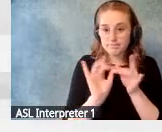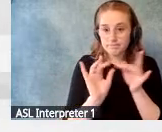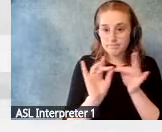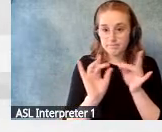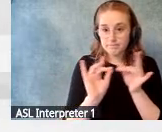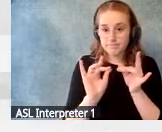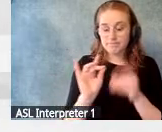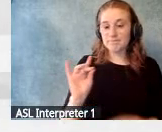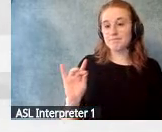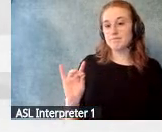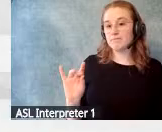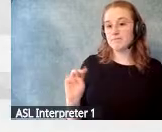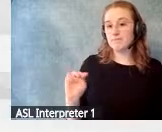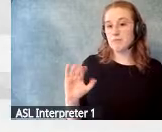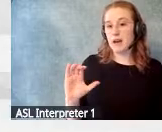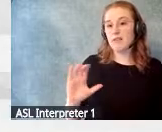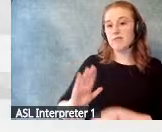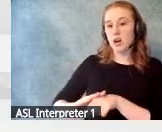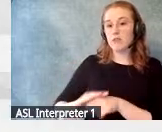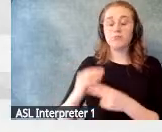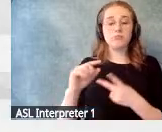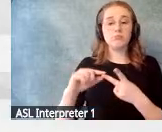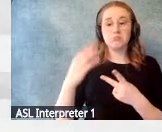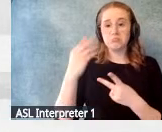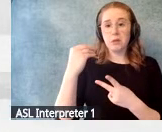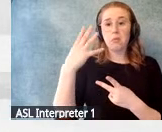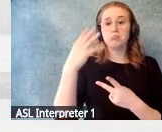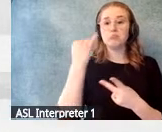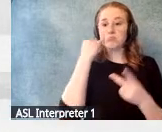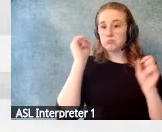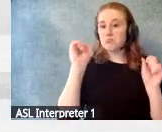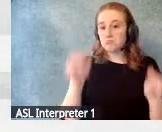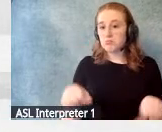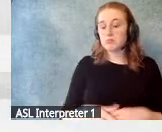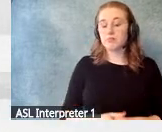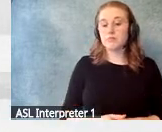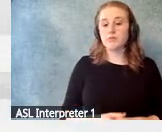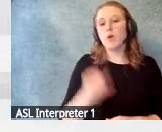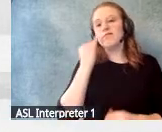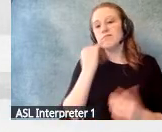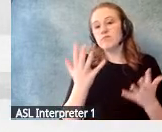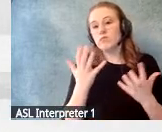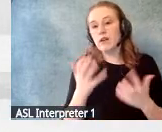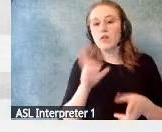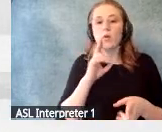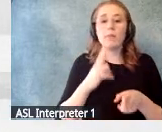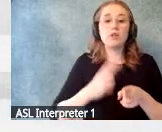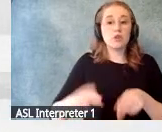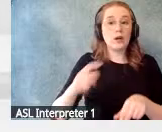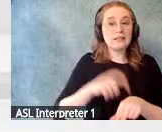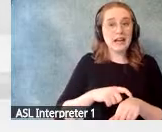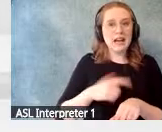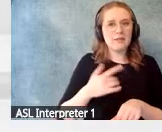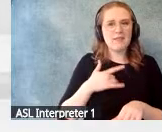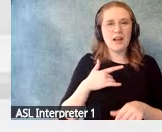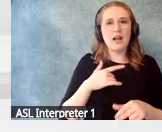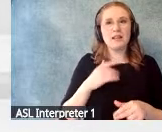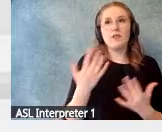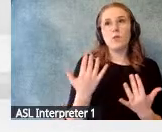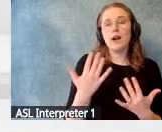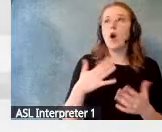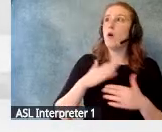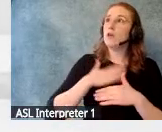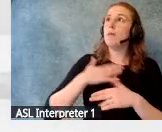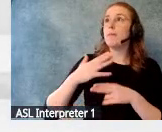turn your camera on if you wish to do so. There will be a short period where it will appear that you are no longer in the